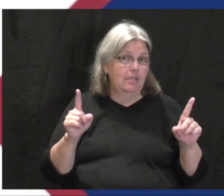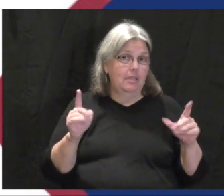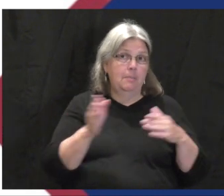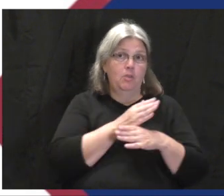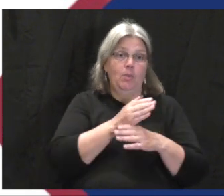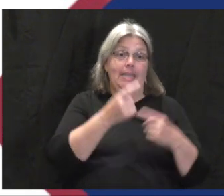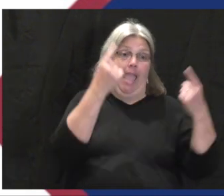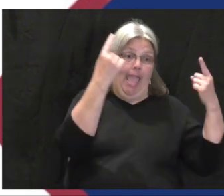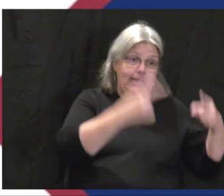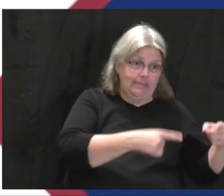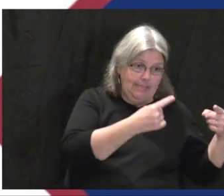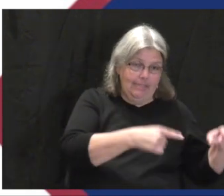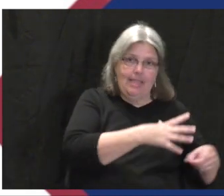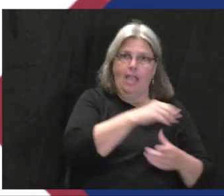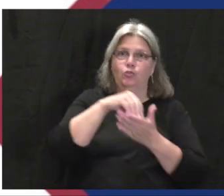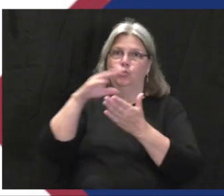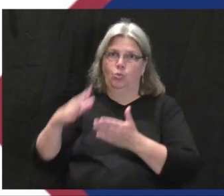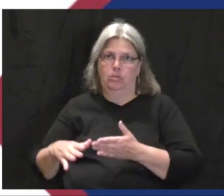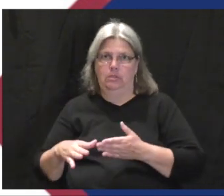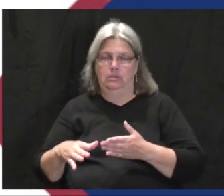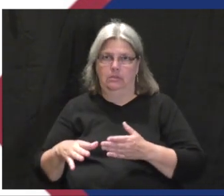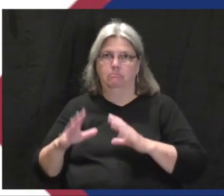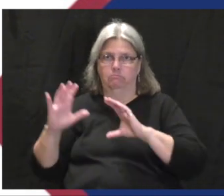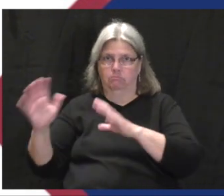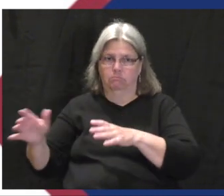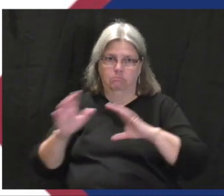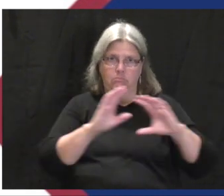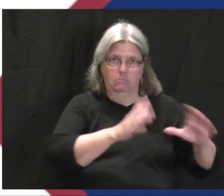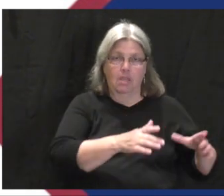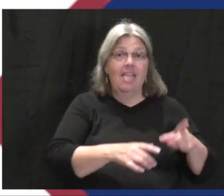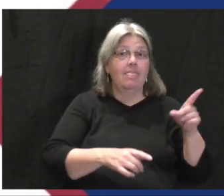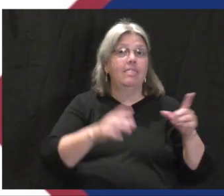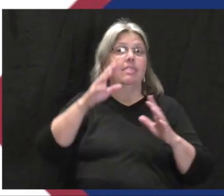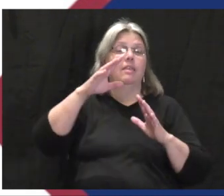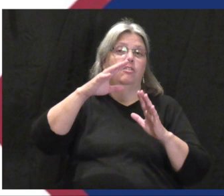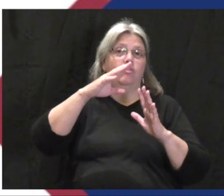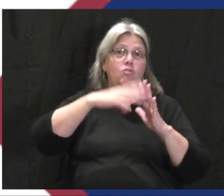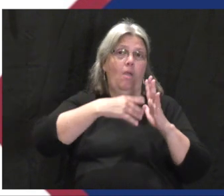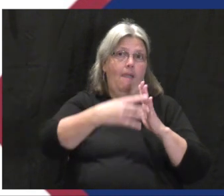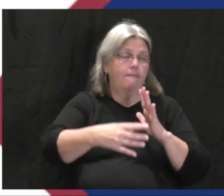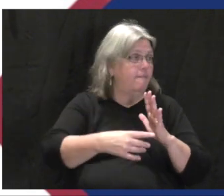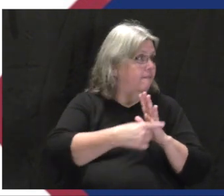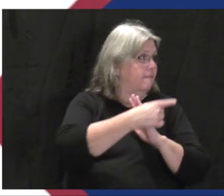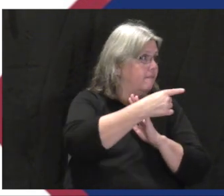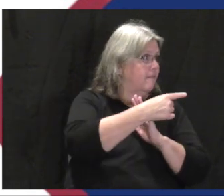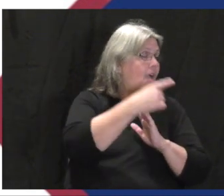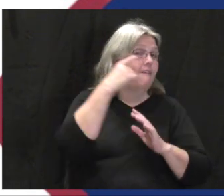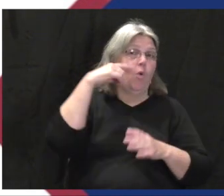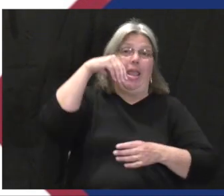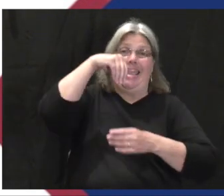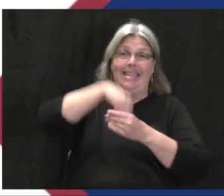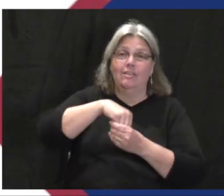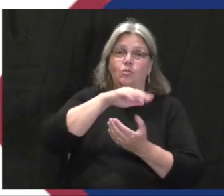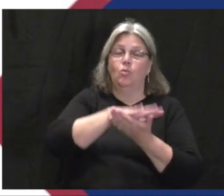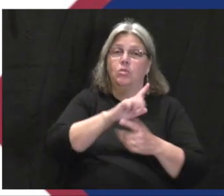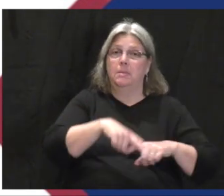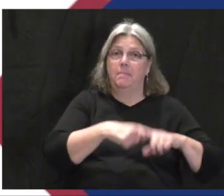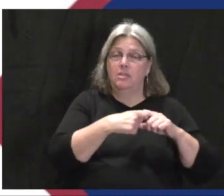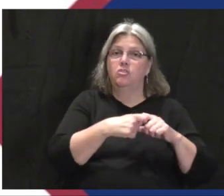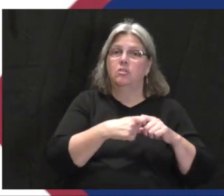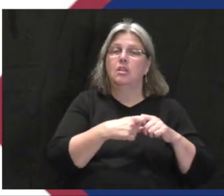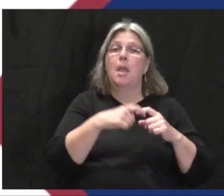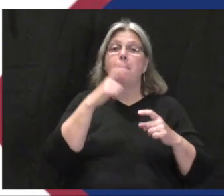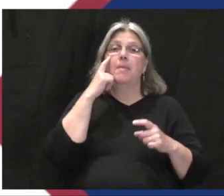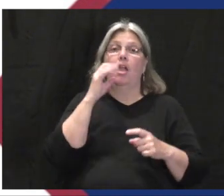students? So on this graph, you can see that for in-school suspension, because of the restorative intervention that